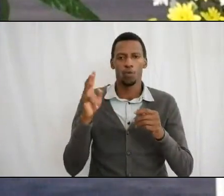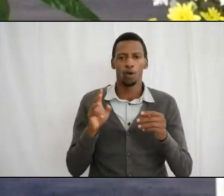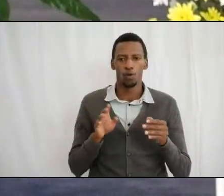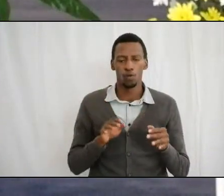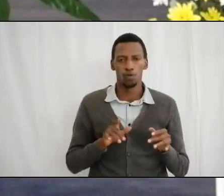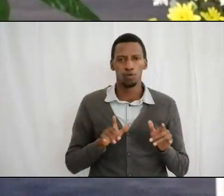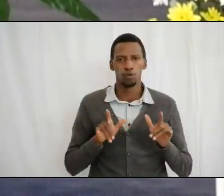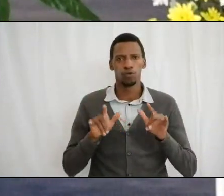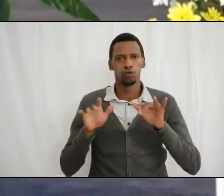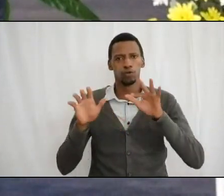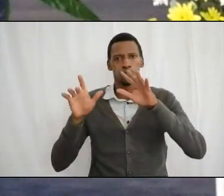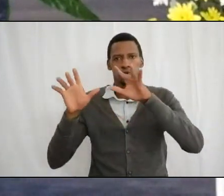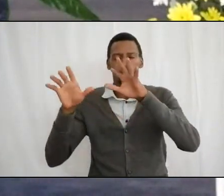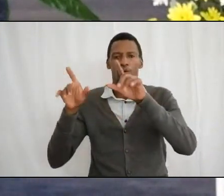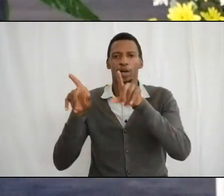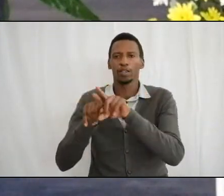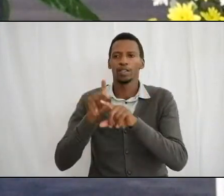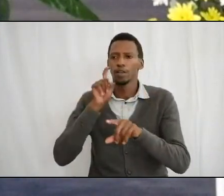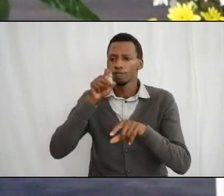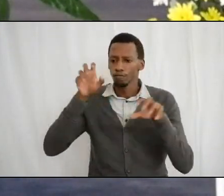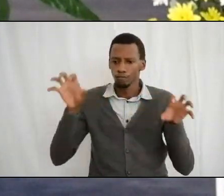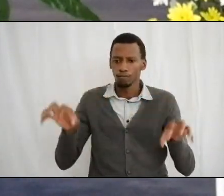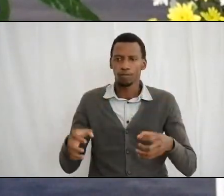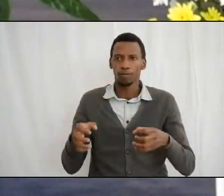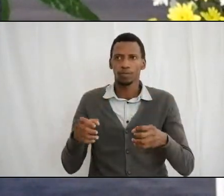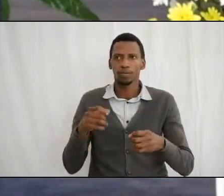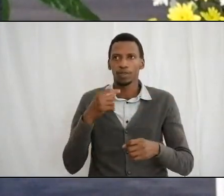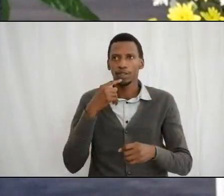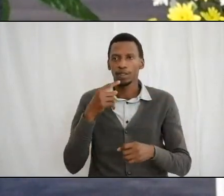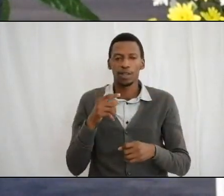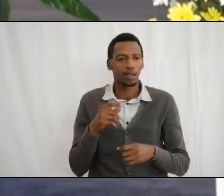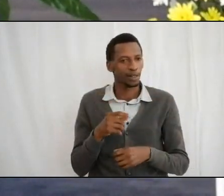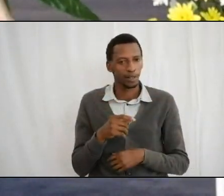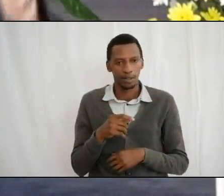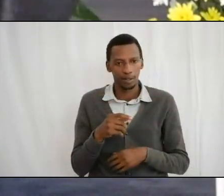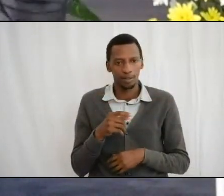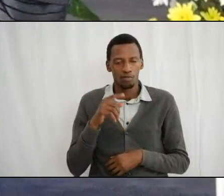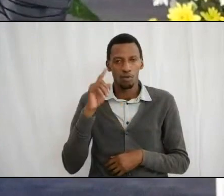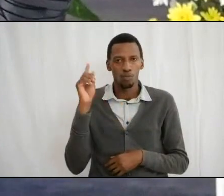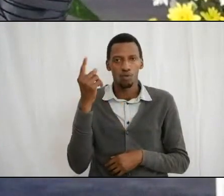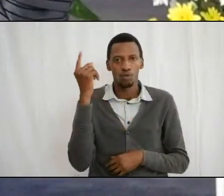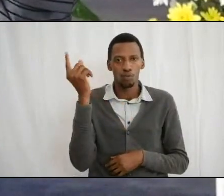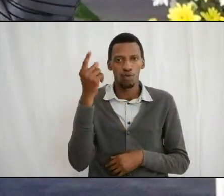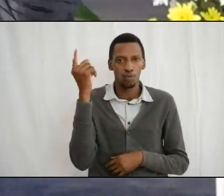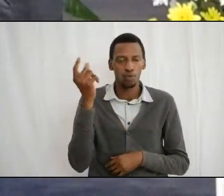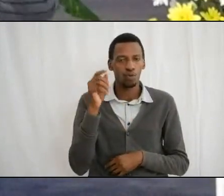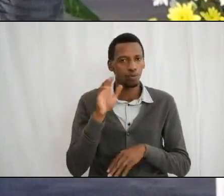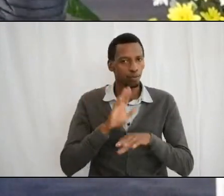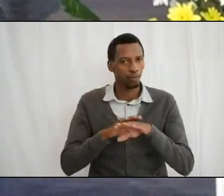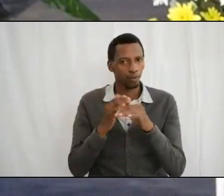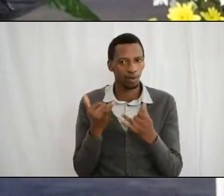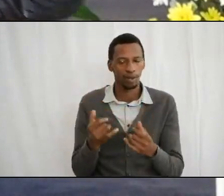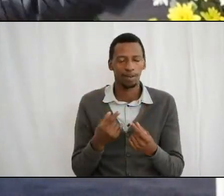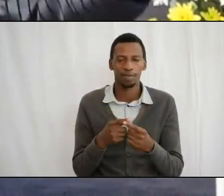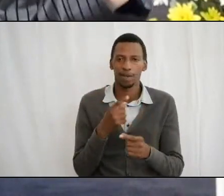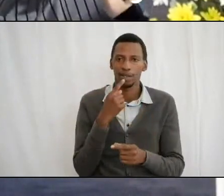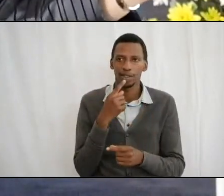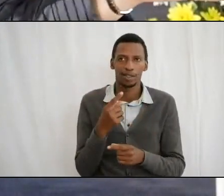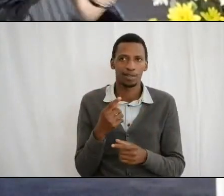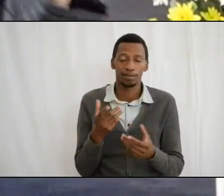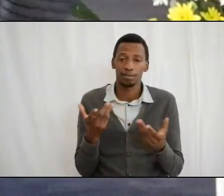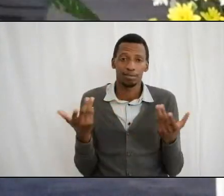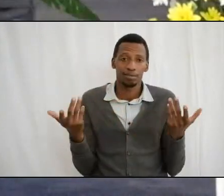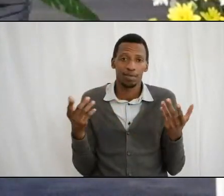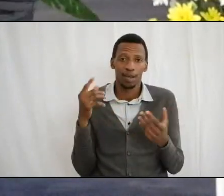eagles. And I remember thinking, boy, a helicopter would be great right now. But then I said right away, Herta, it's